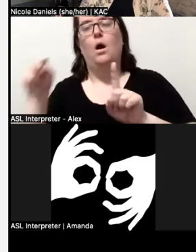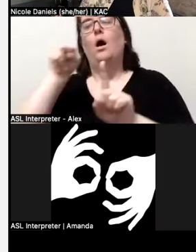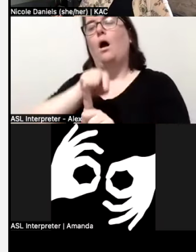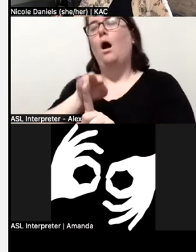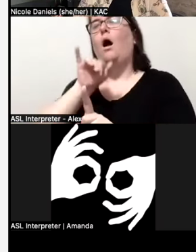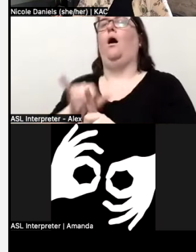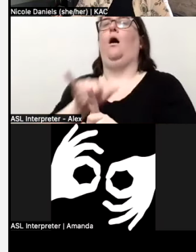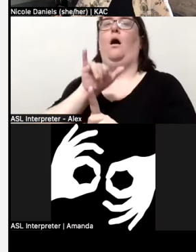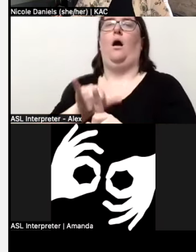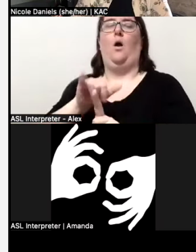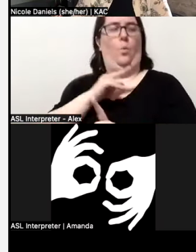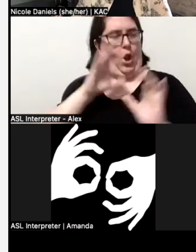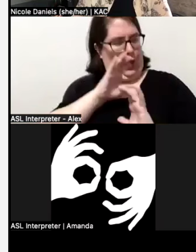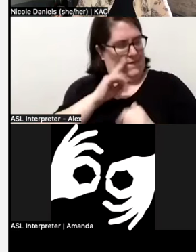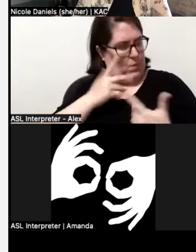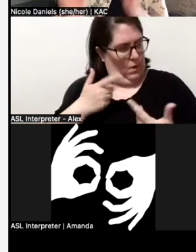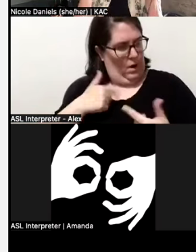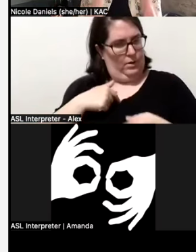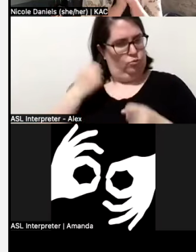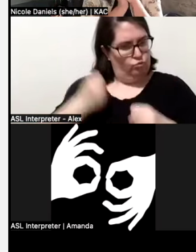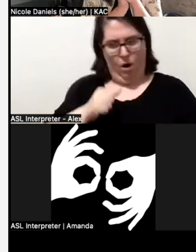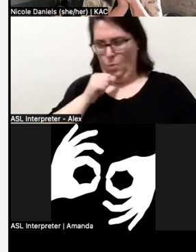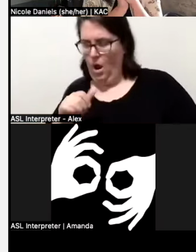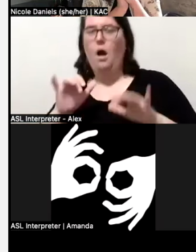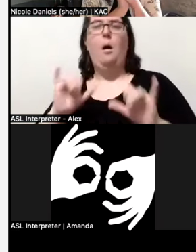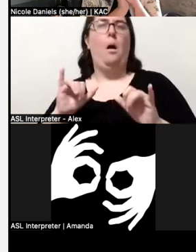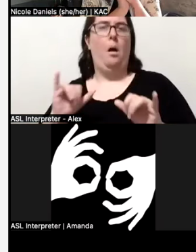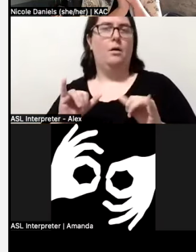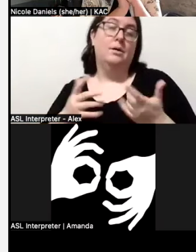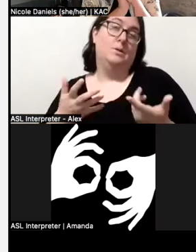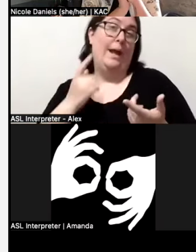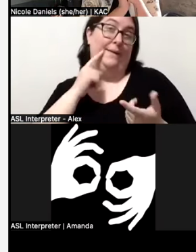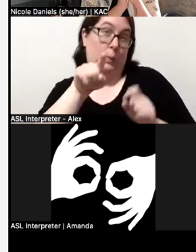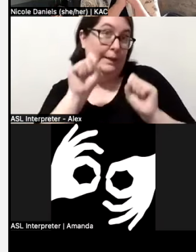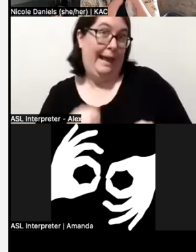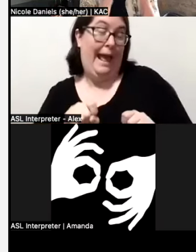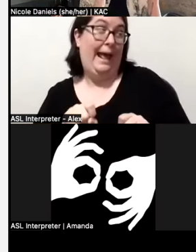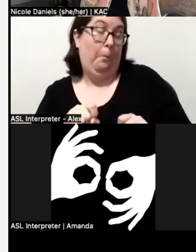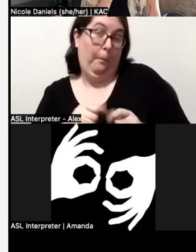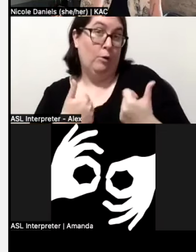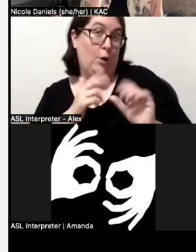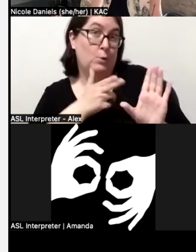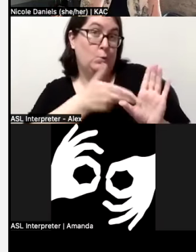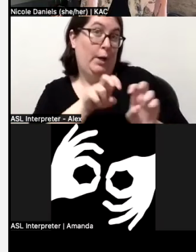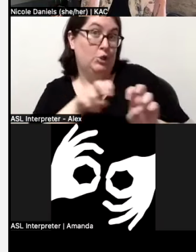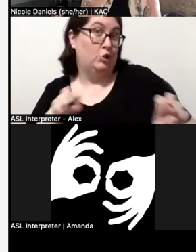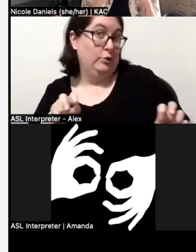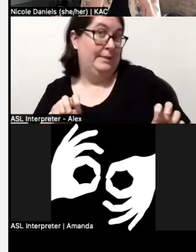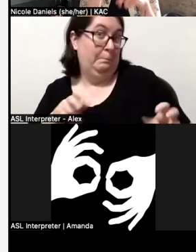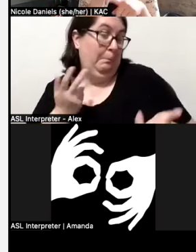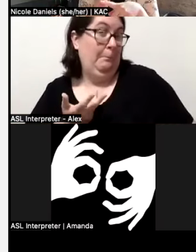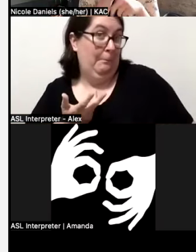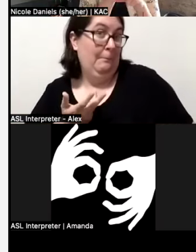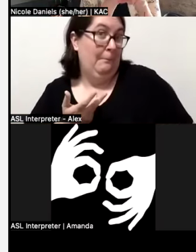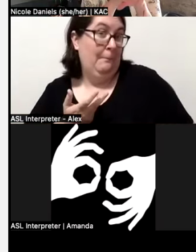your grant writing practice. So please consider sitting on a jury. If it's possible through CKAF, great, but